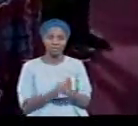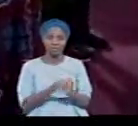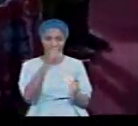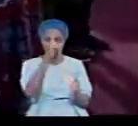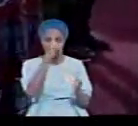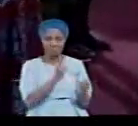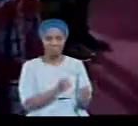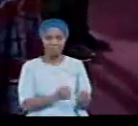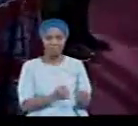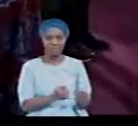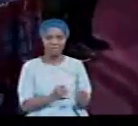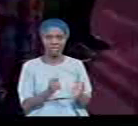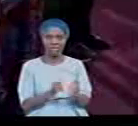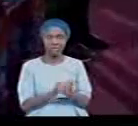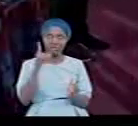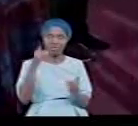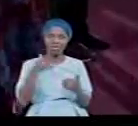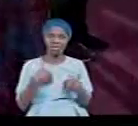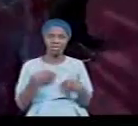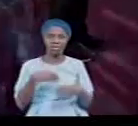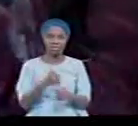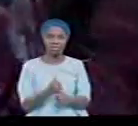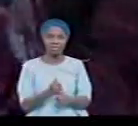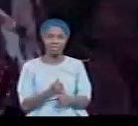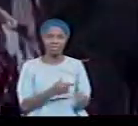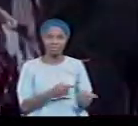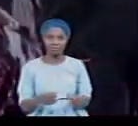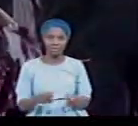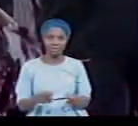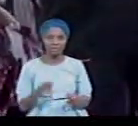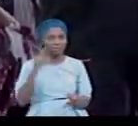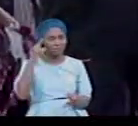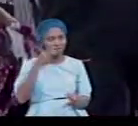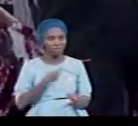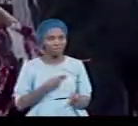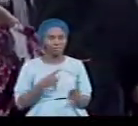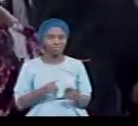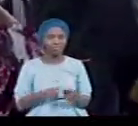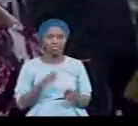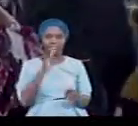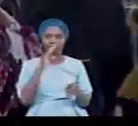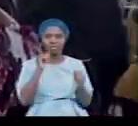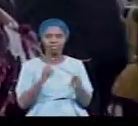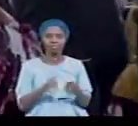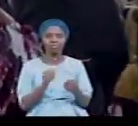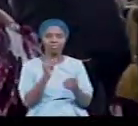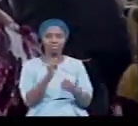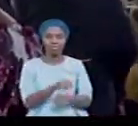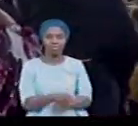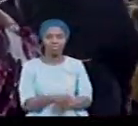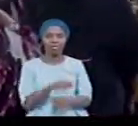that he has made available for us to sail through in ministry,